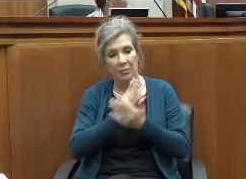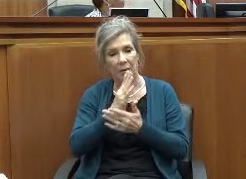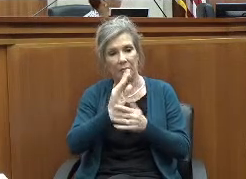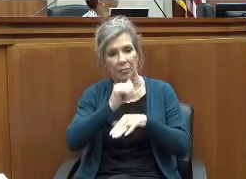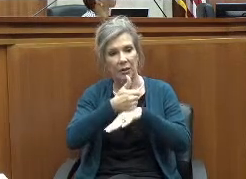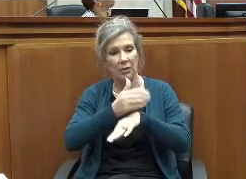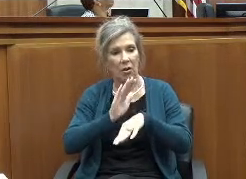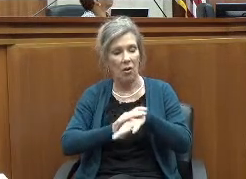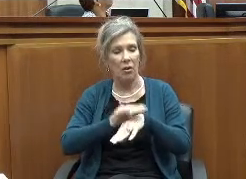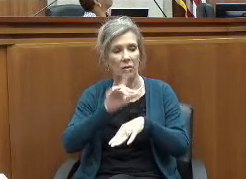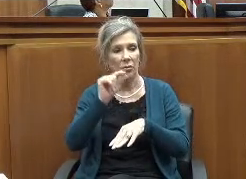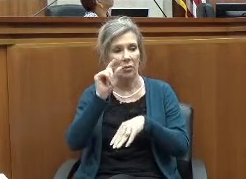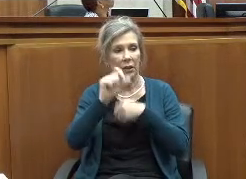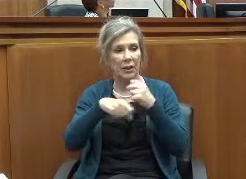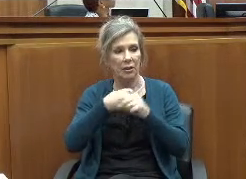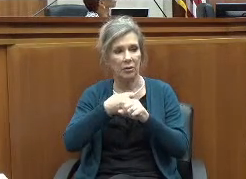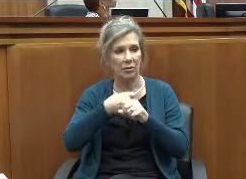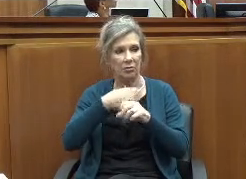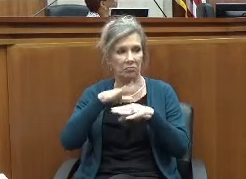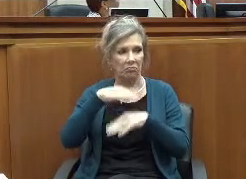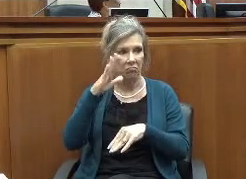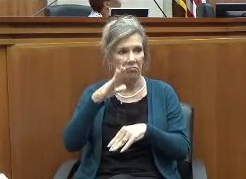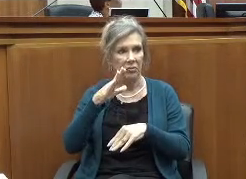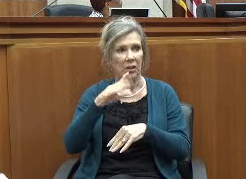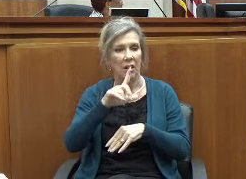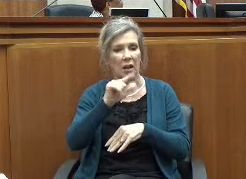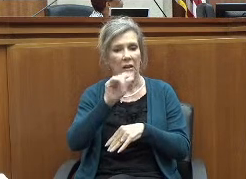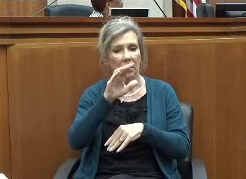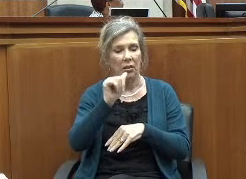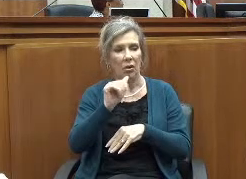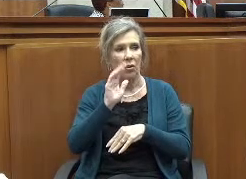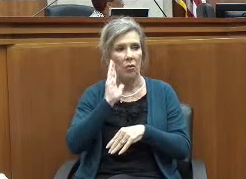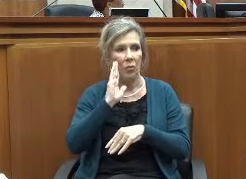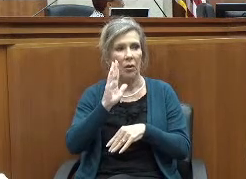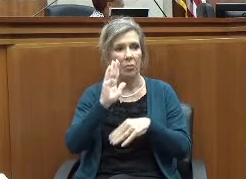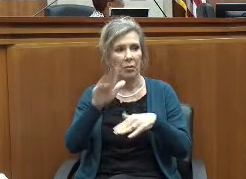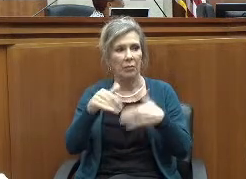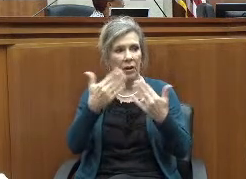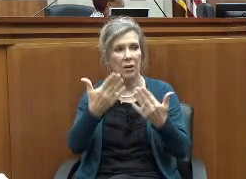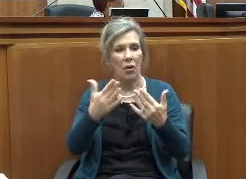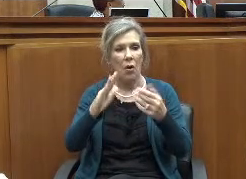demonstrated success. LACA will provide the whole child wraparound